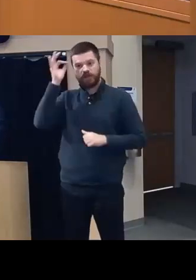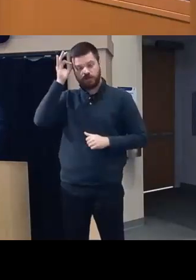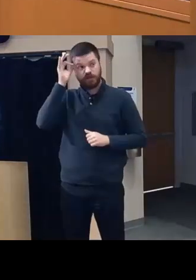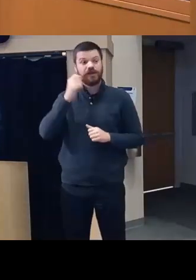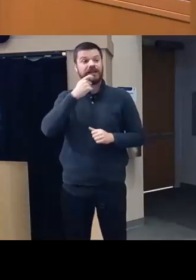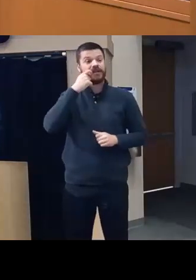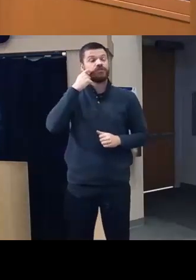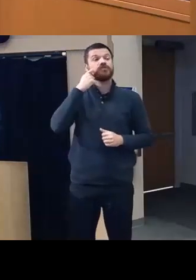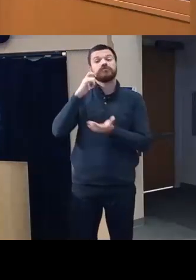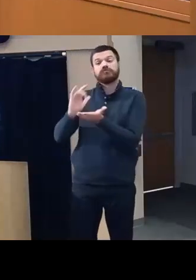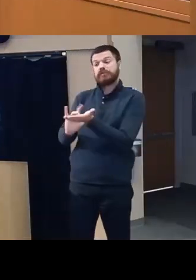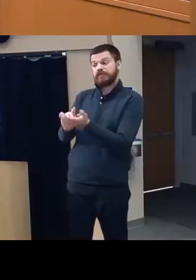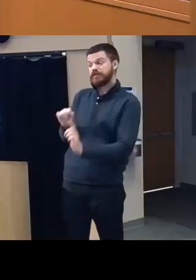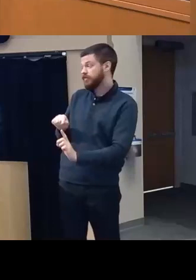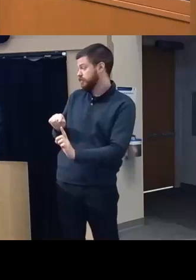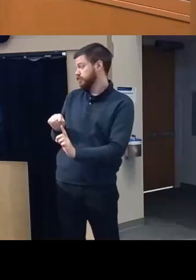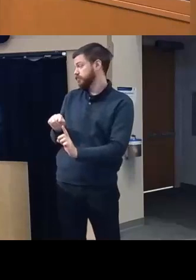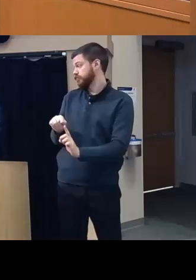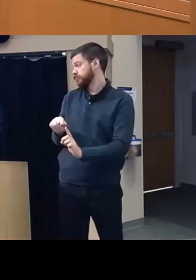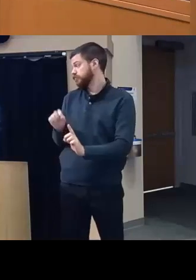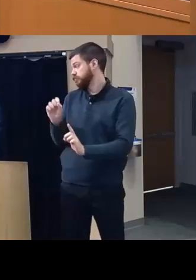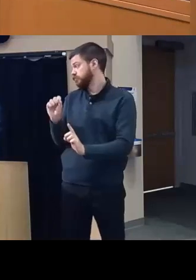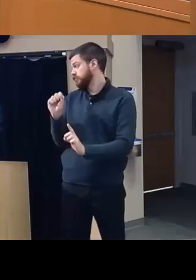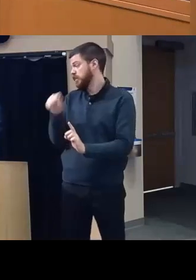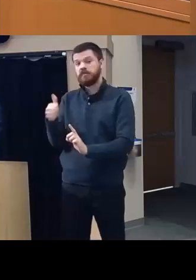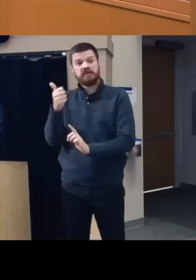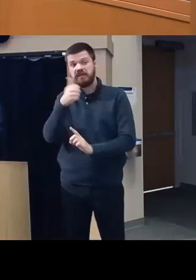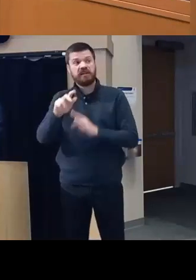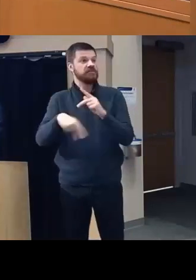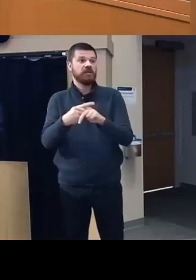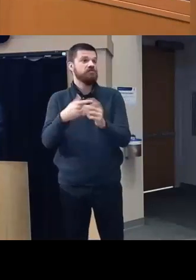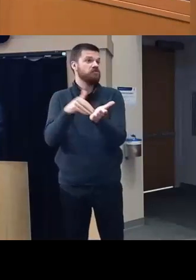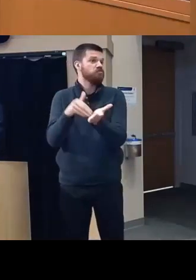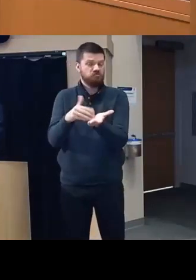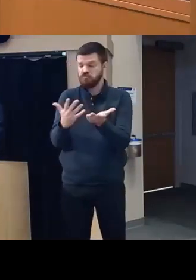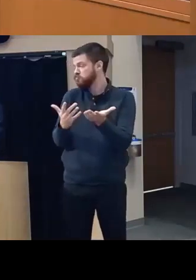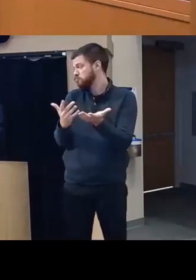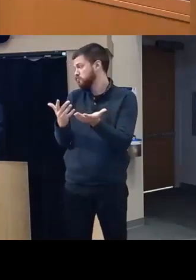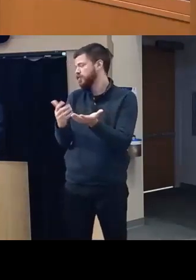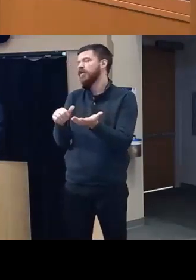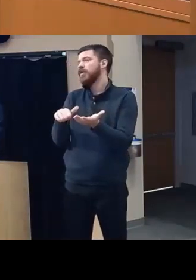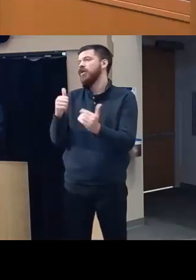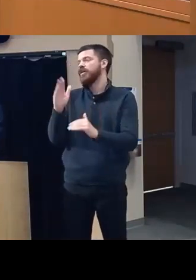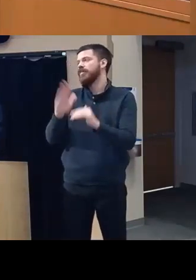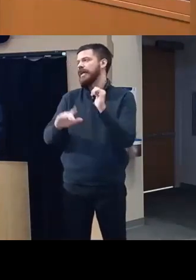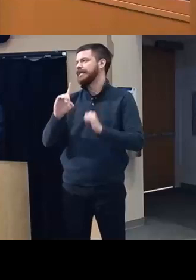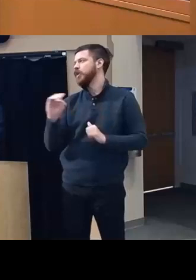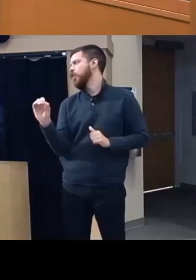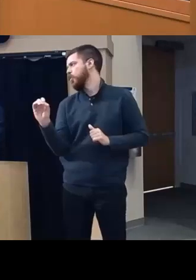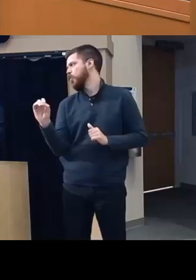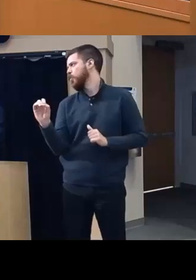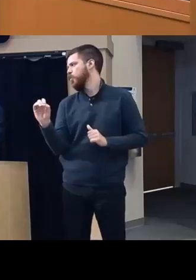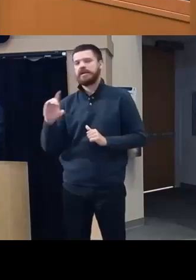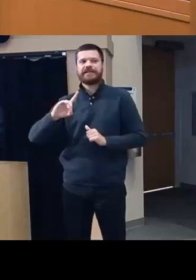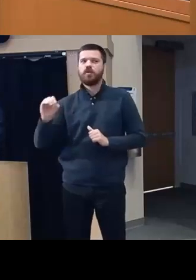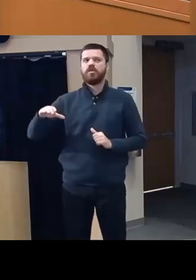addiction medicine, you can be any kind of physician other than a DO. The DOs have